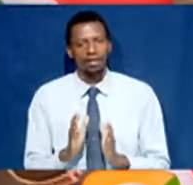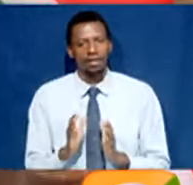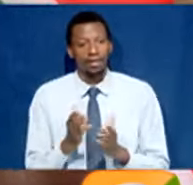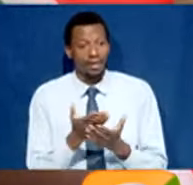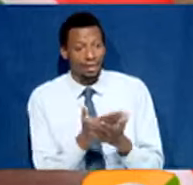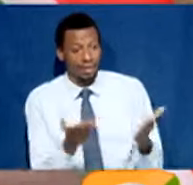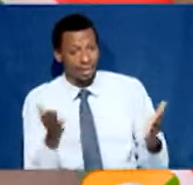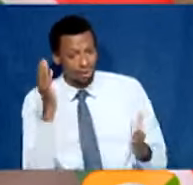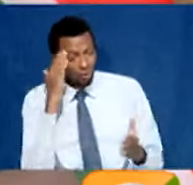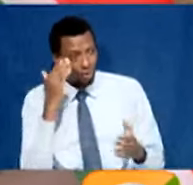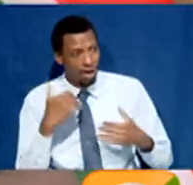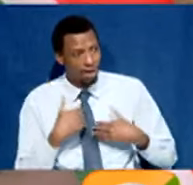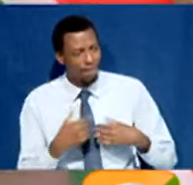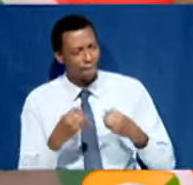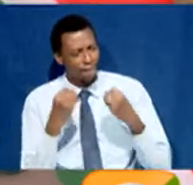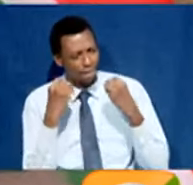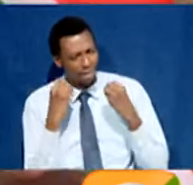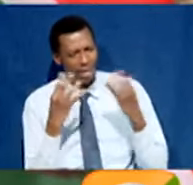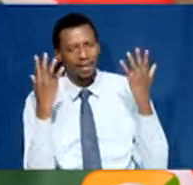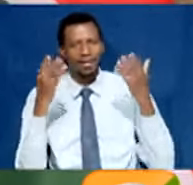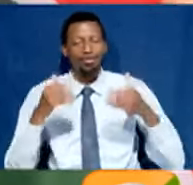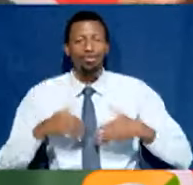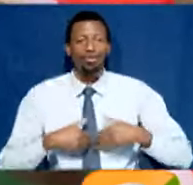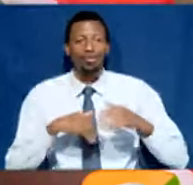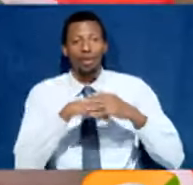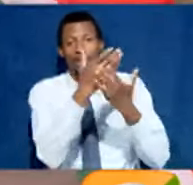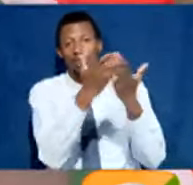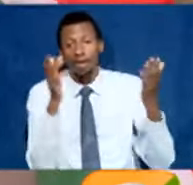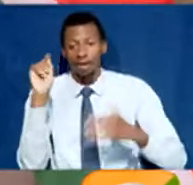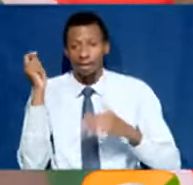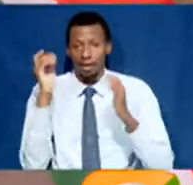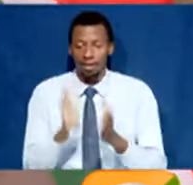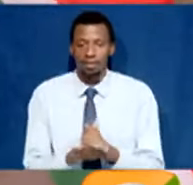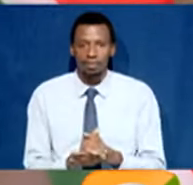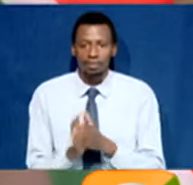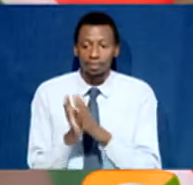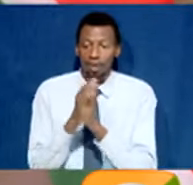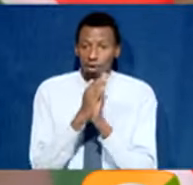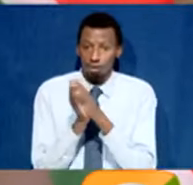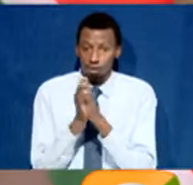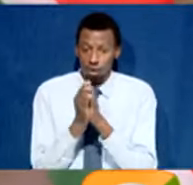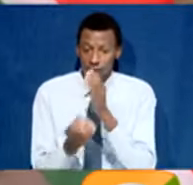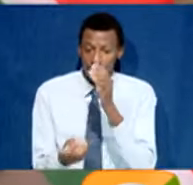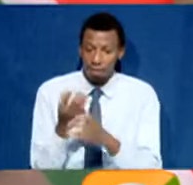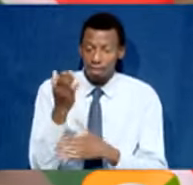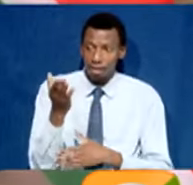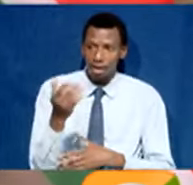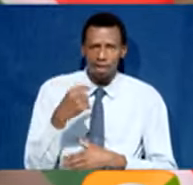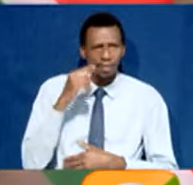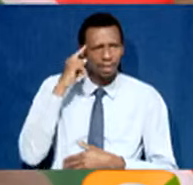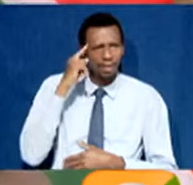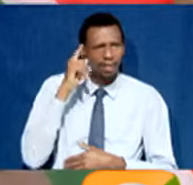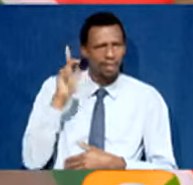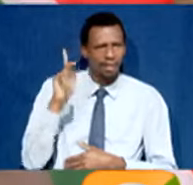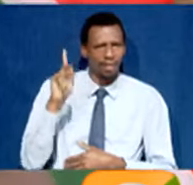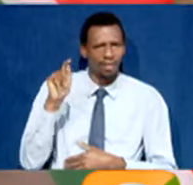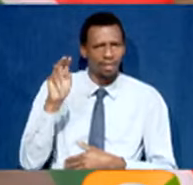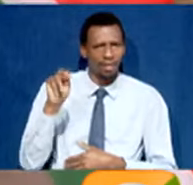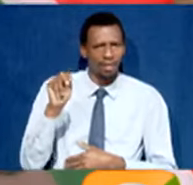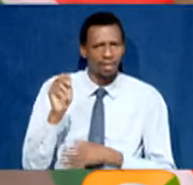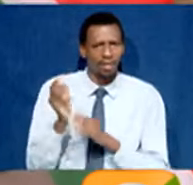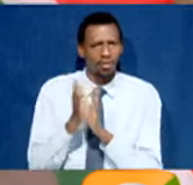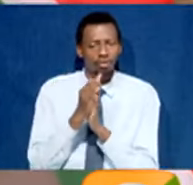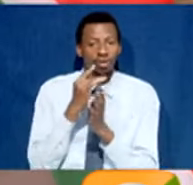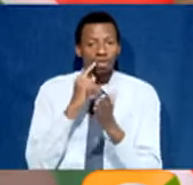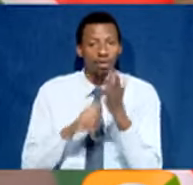there who are jobless. A story was carried, for example, in one of the media houses here. I think I saw it on KTN, saying